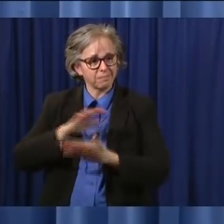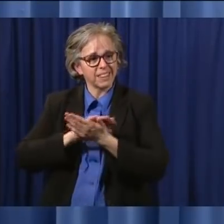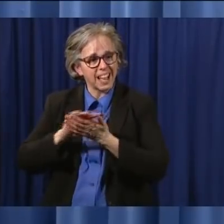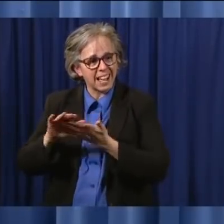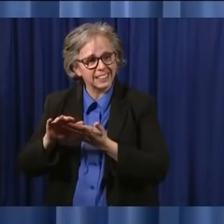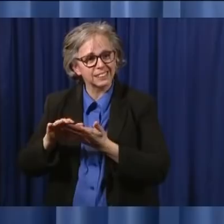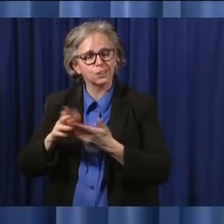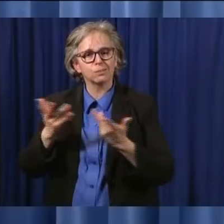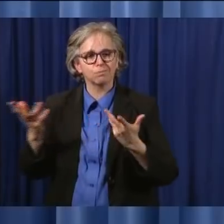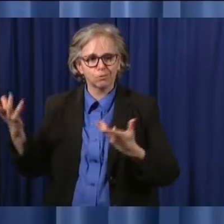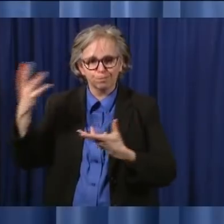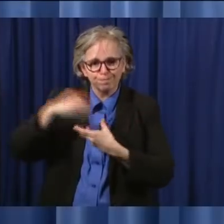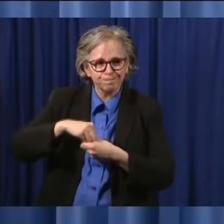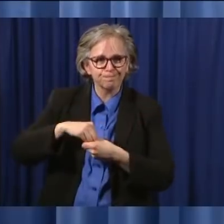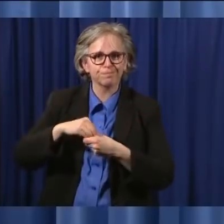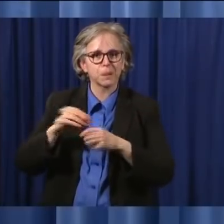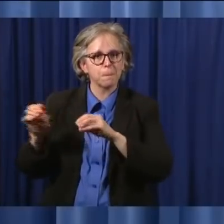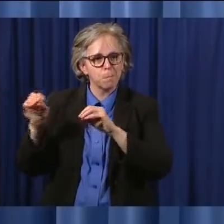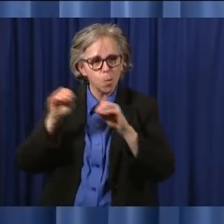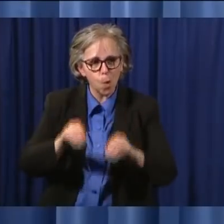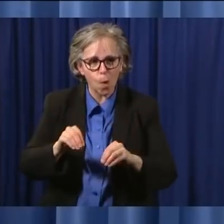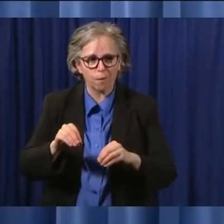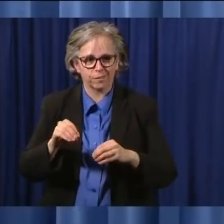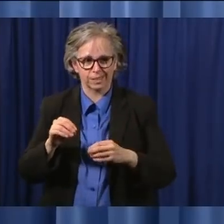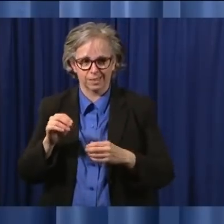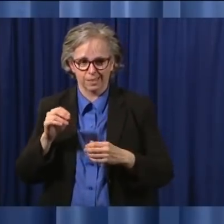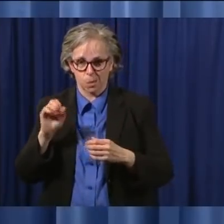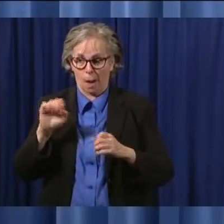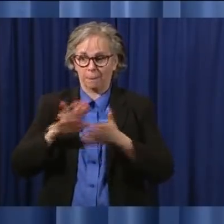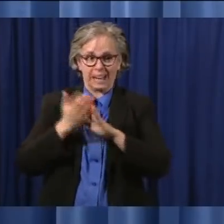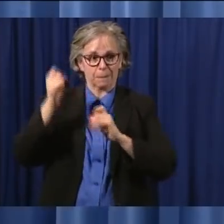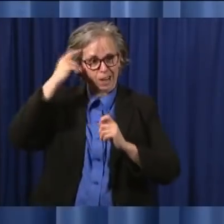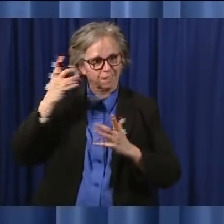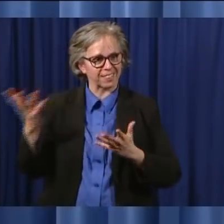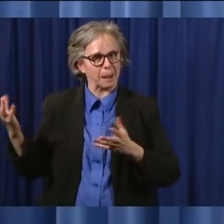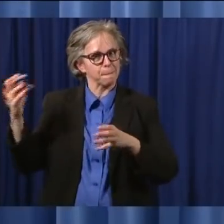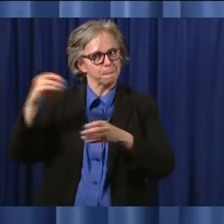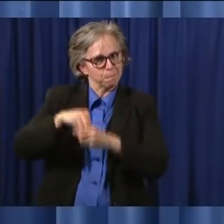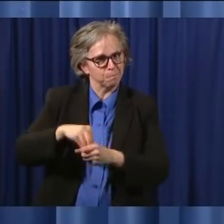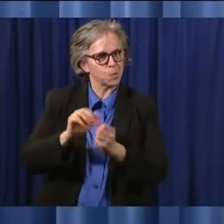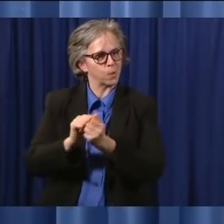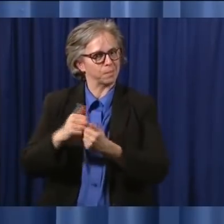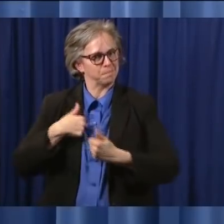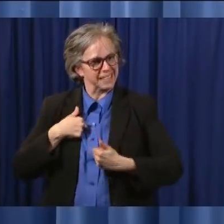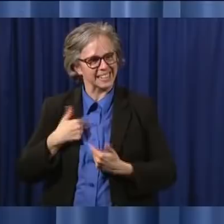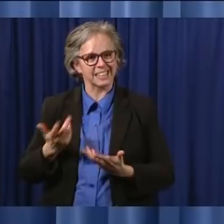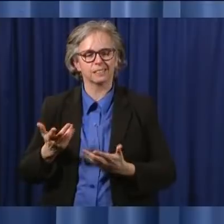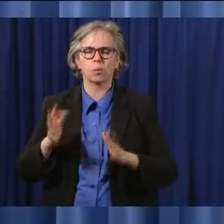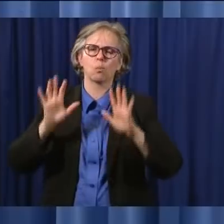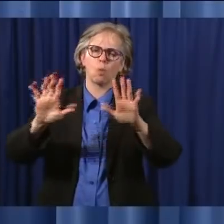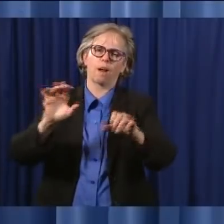when I left and became governor, and they do a phenomenal job in their respective jobs in our office,